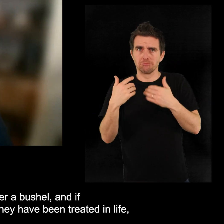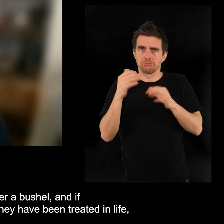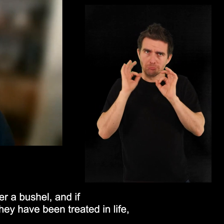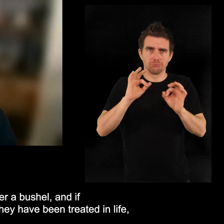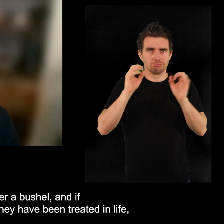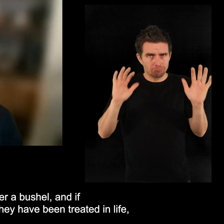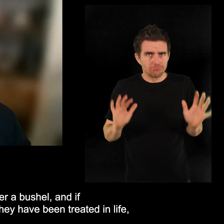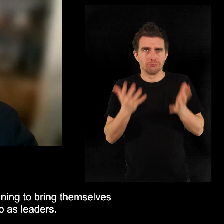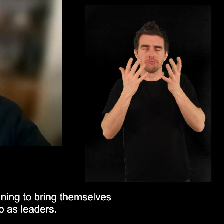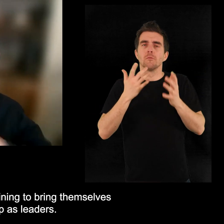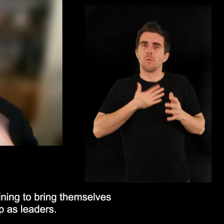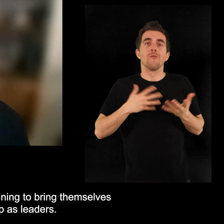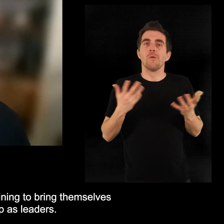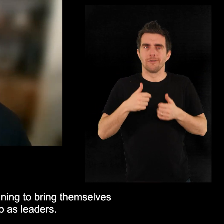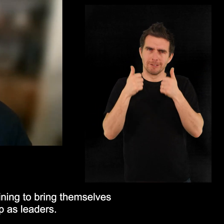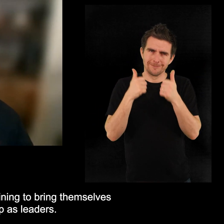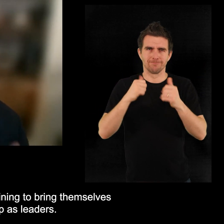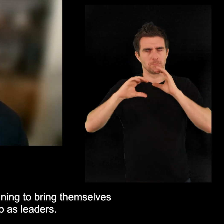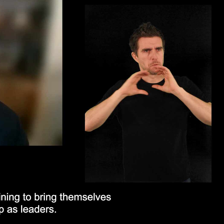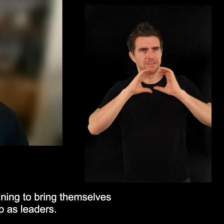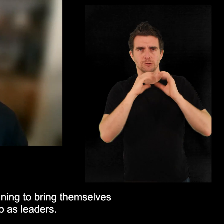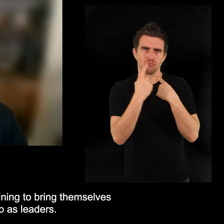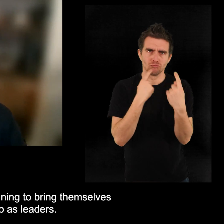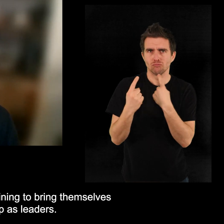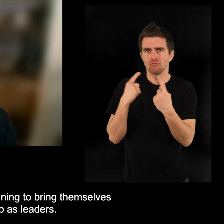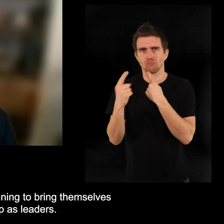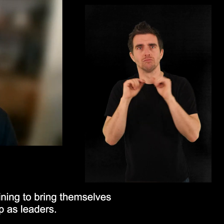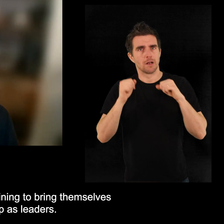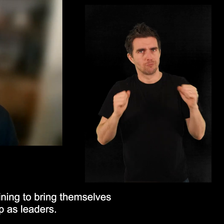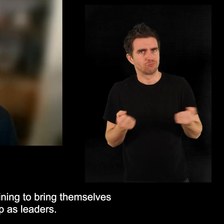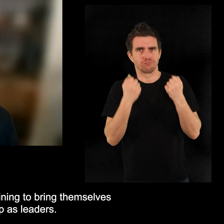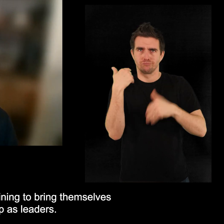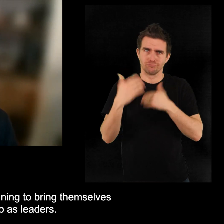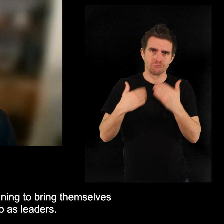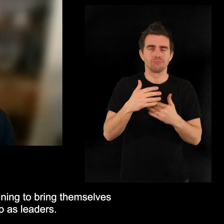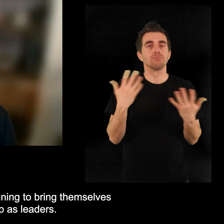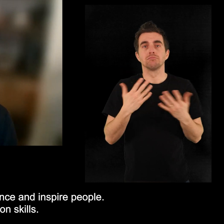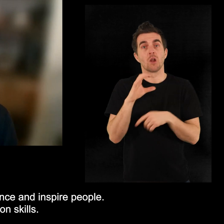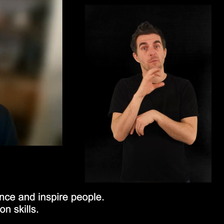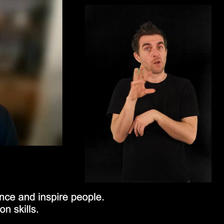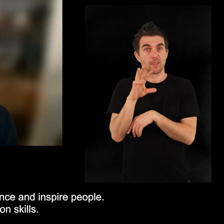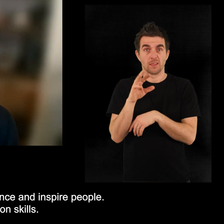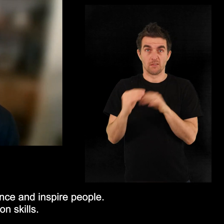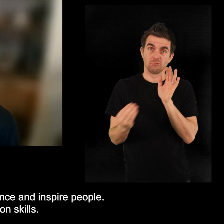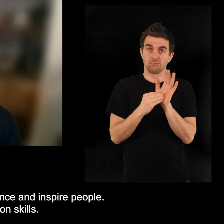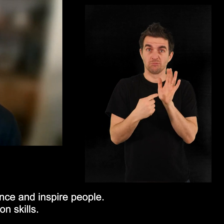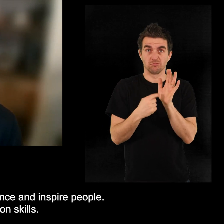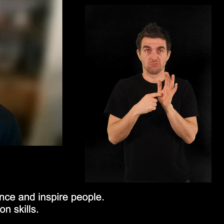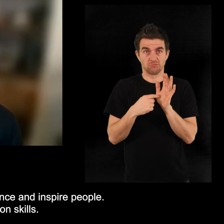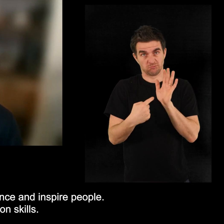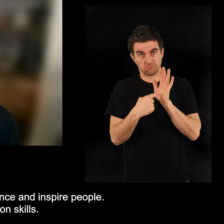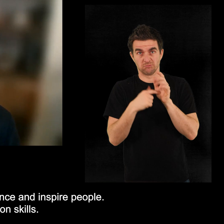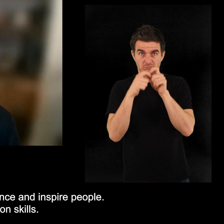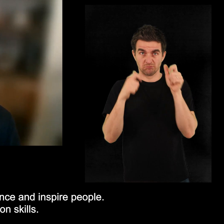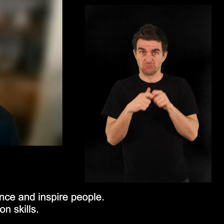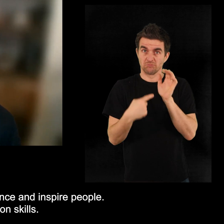been treated in life, they need empowerment training to bring themselves out of themselves, to develop as leaders, personal qualities that